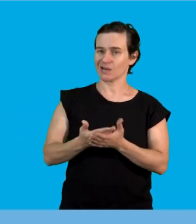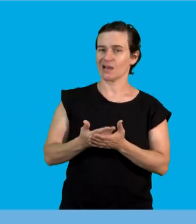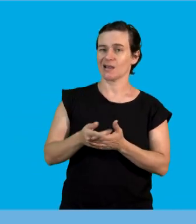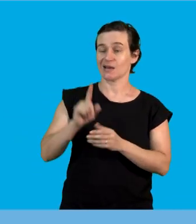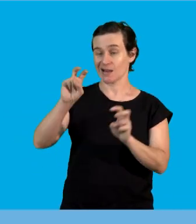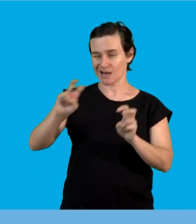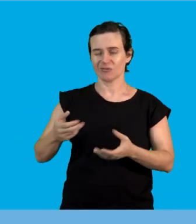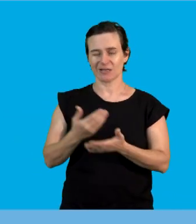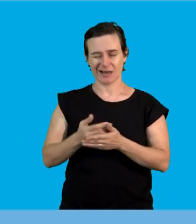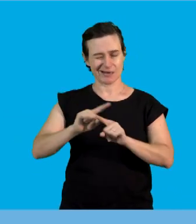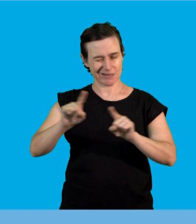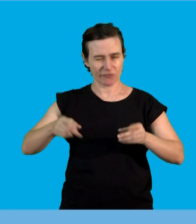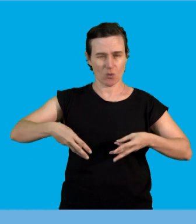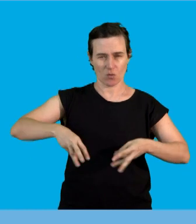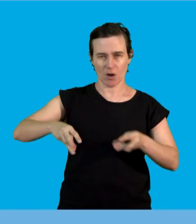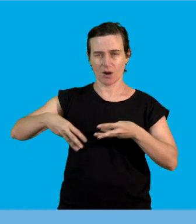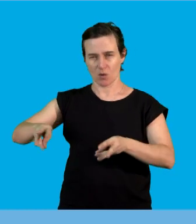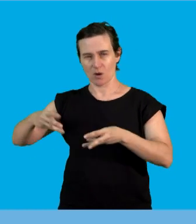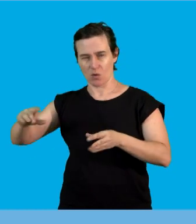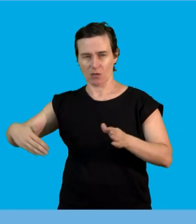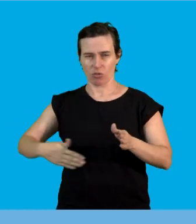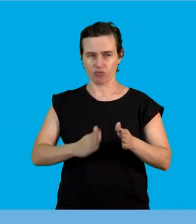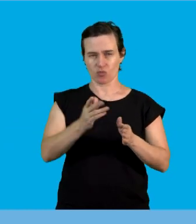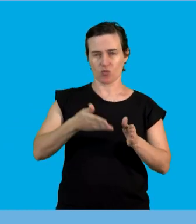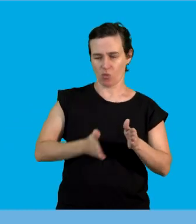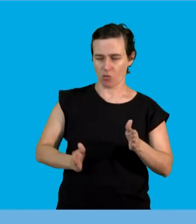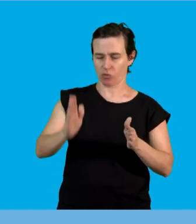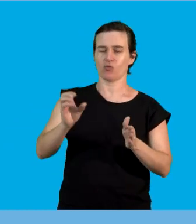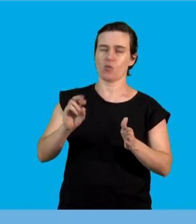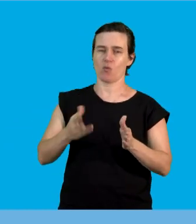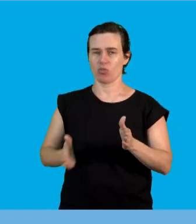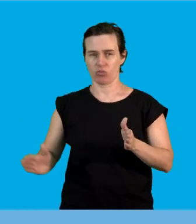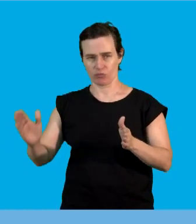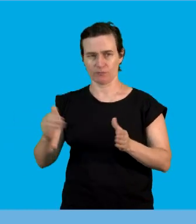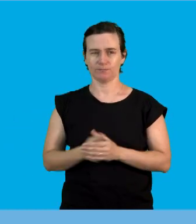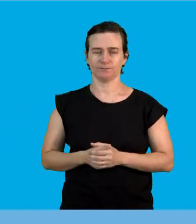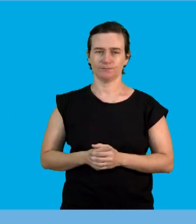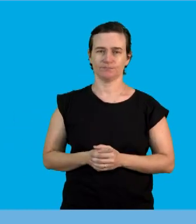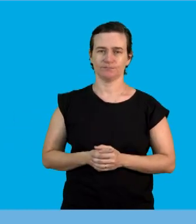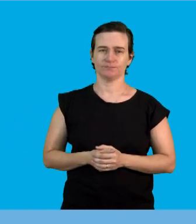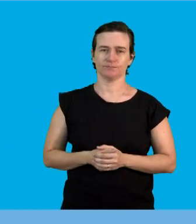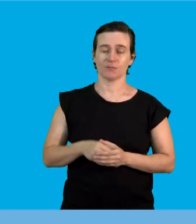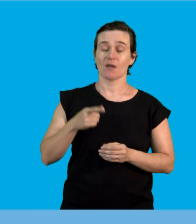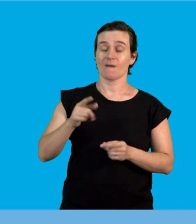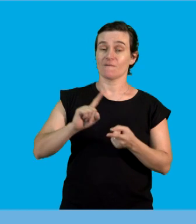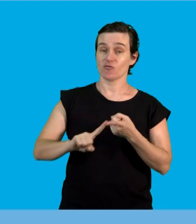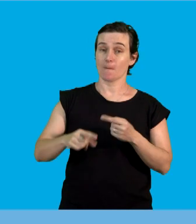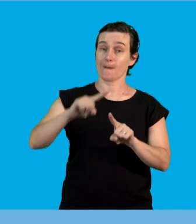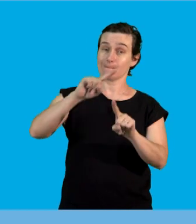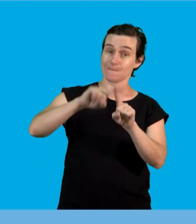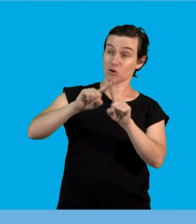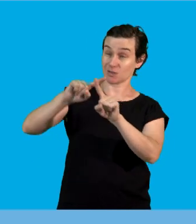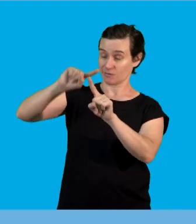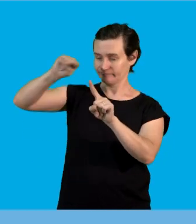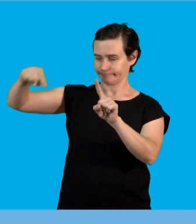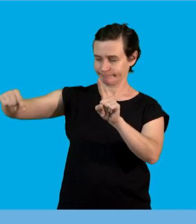that there are multiple pathways by which a charge can travel, moving from a positive terminal to a negative